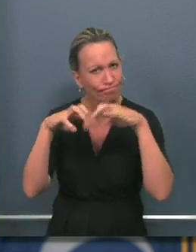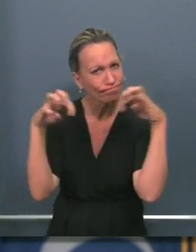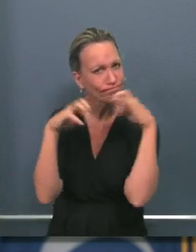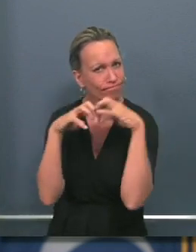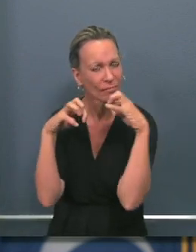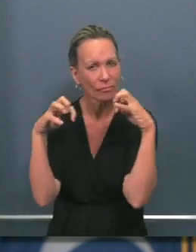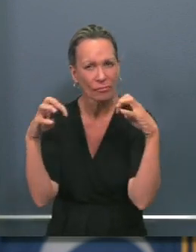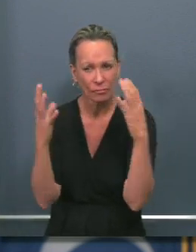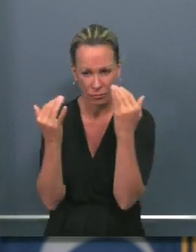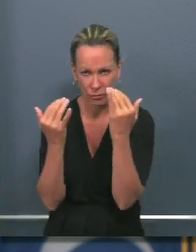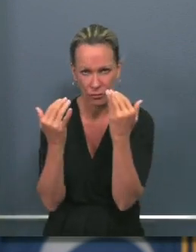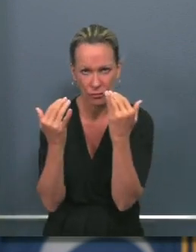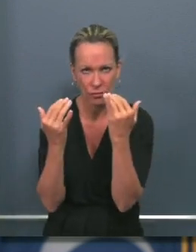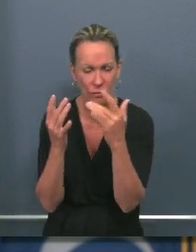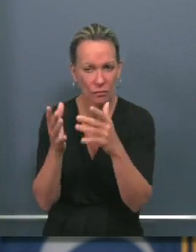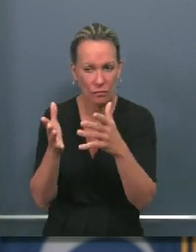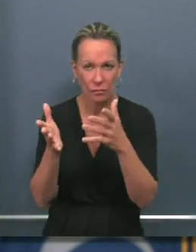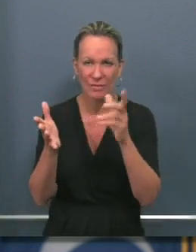Chronicle.